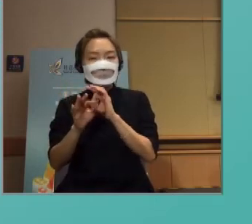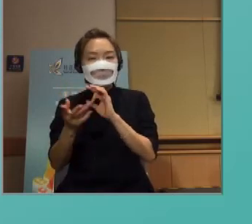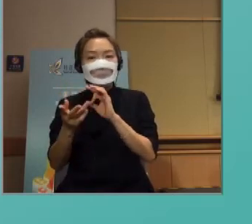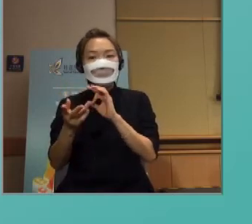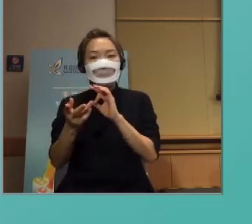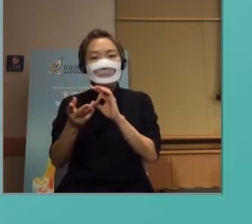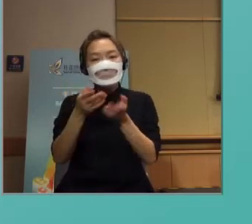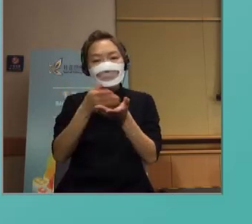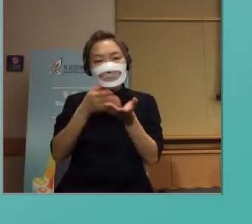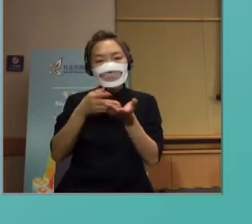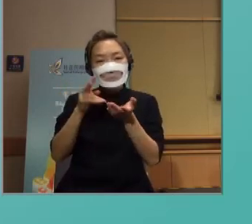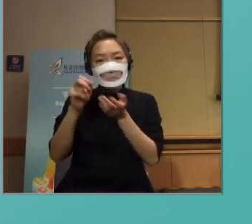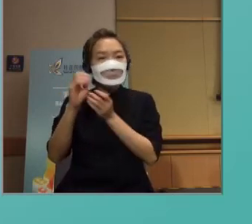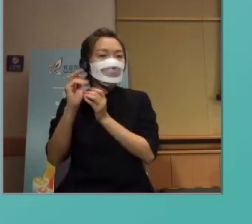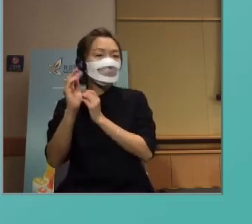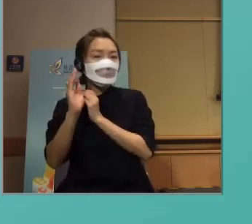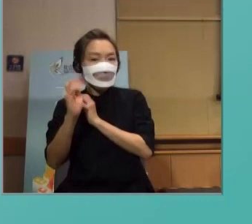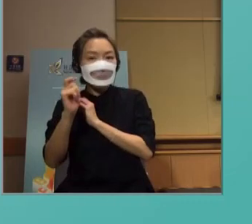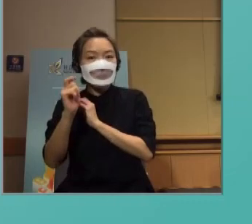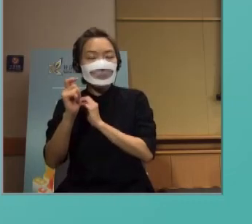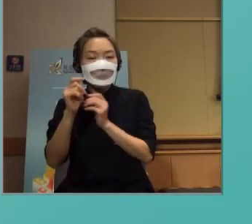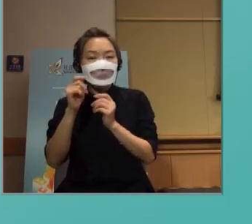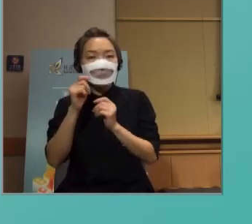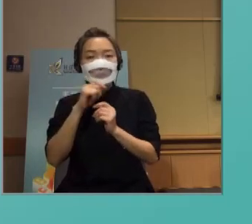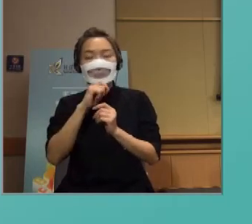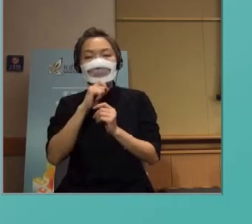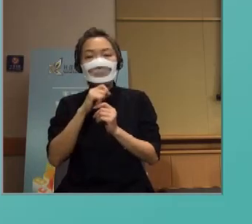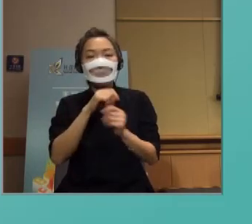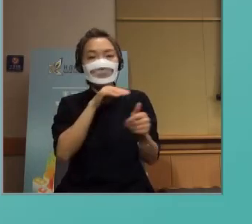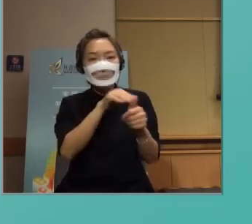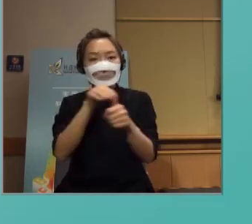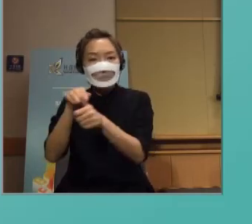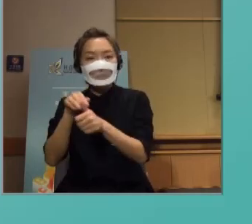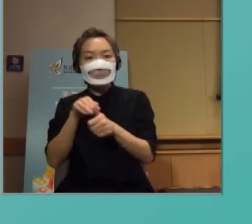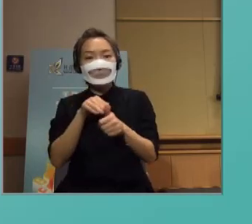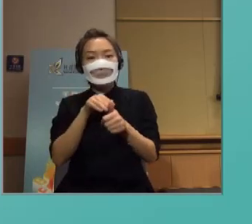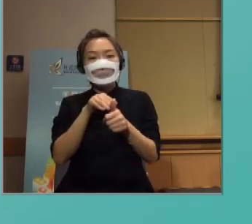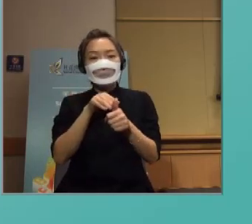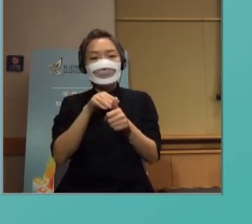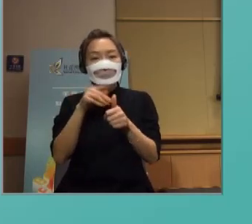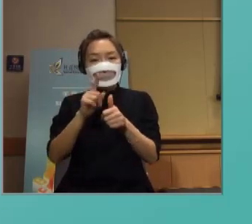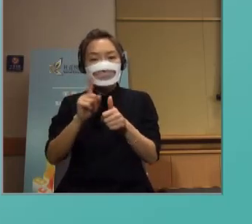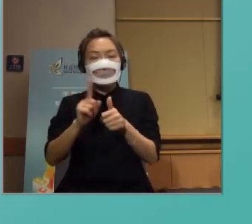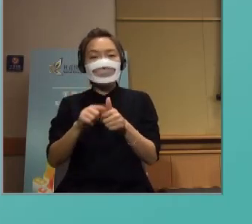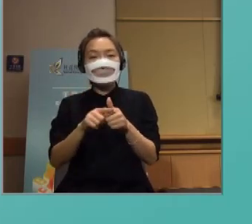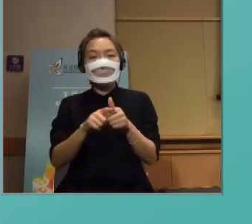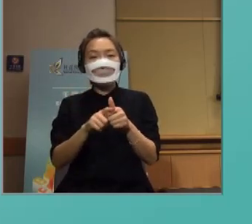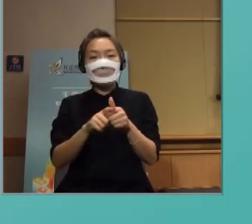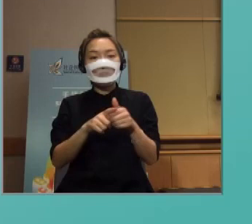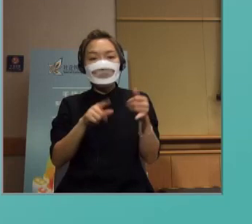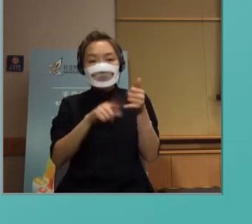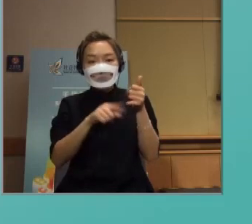remind everybody that at the end of this session, we're going to do a little bit of, there's a QR code that will be circulating that allows people to